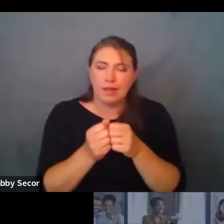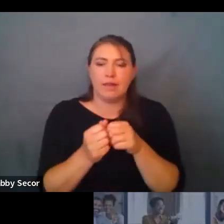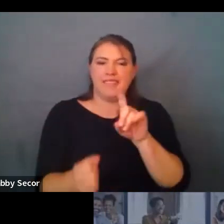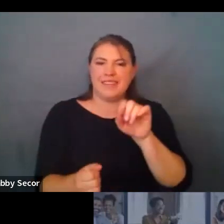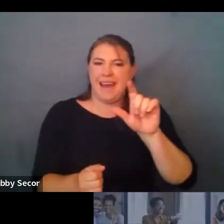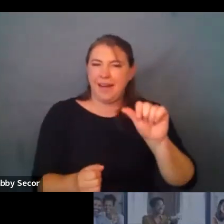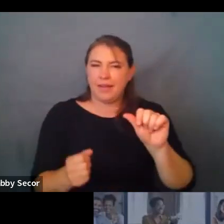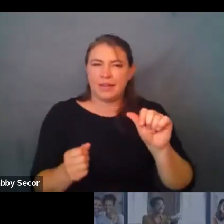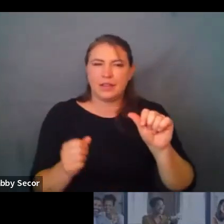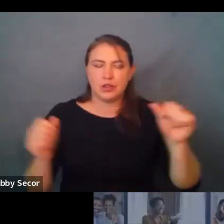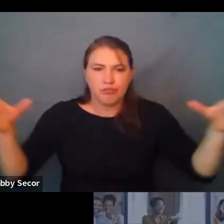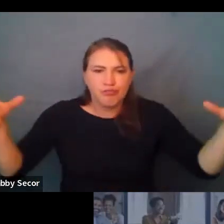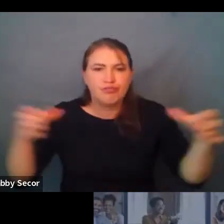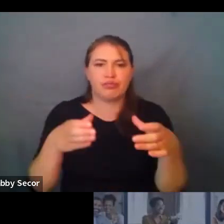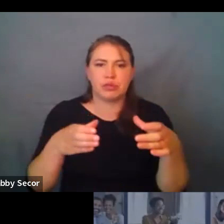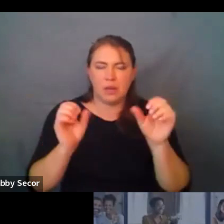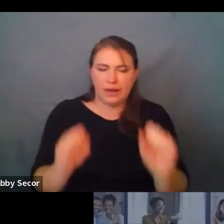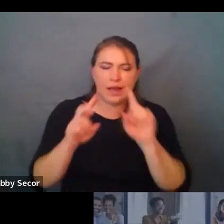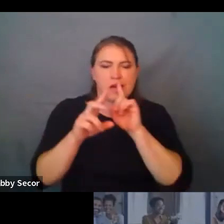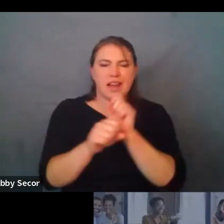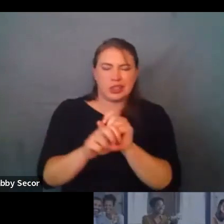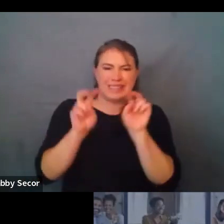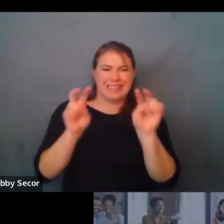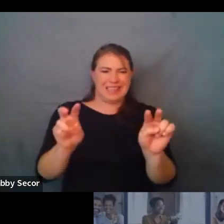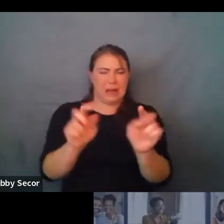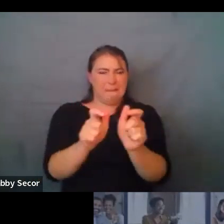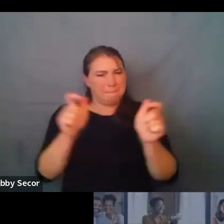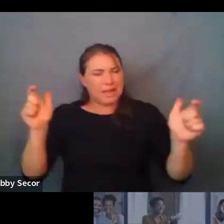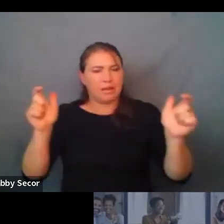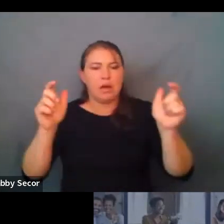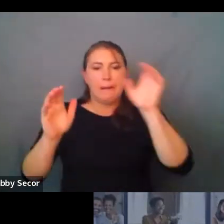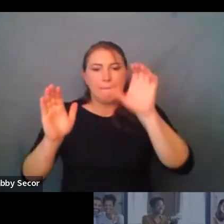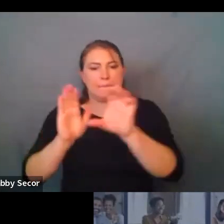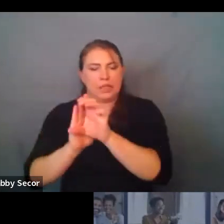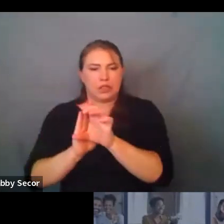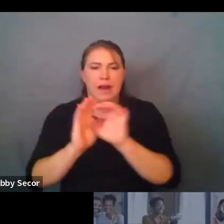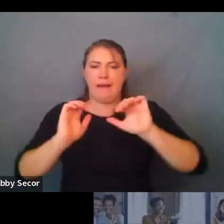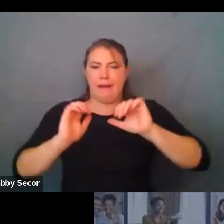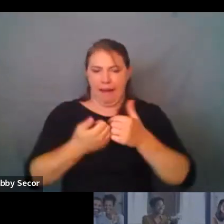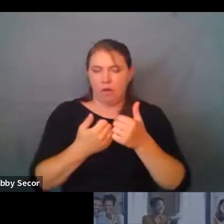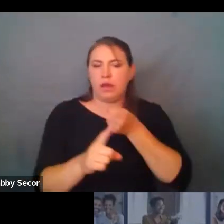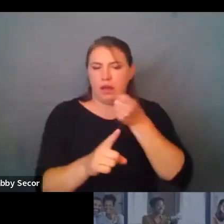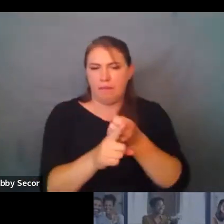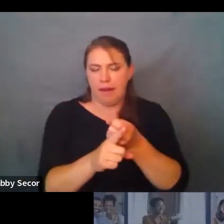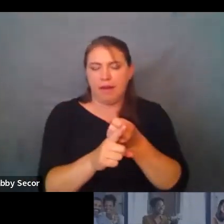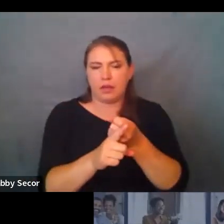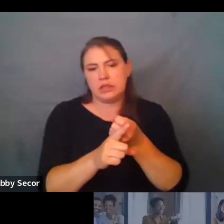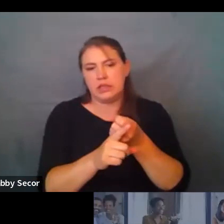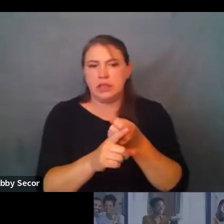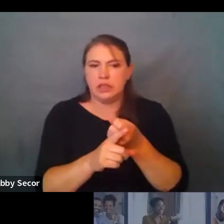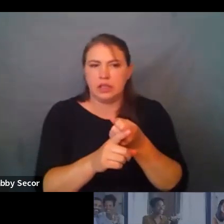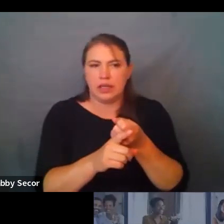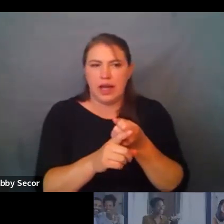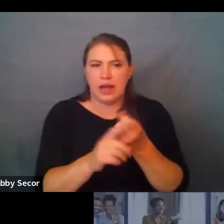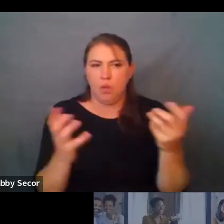make a big difference, and we're going to be able to really see a big impact in what housing counseling agencies are doing. Yeah, Ellie, your point is